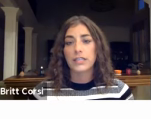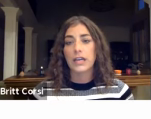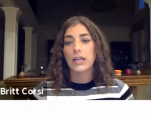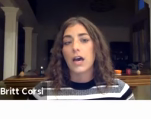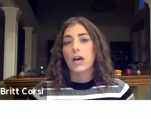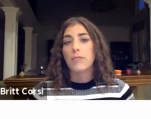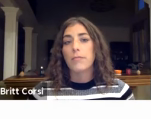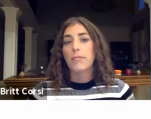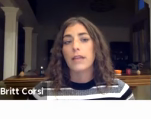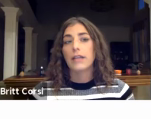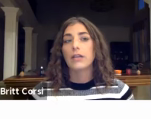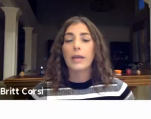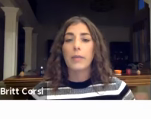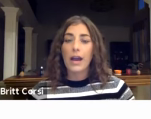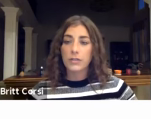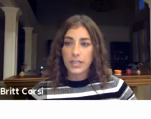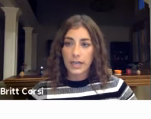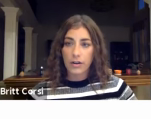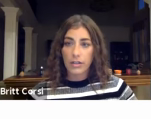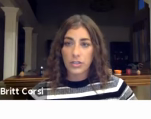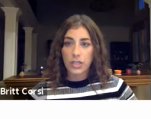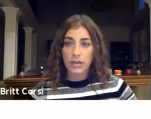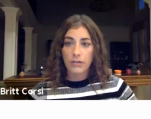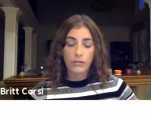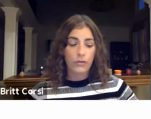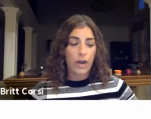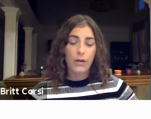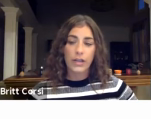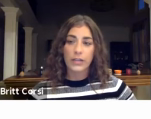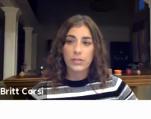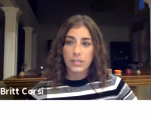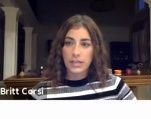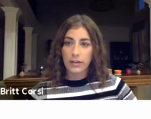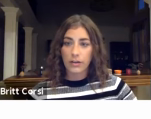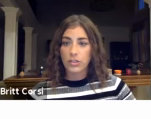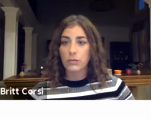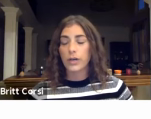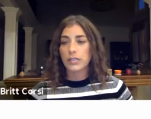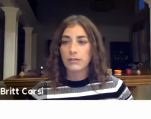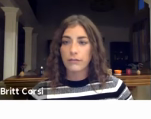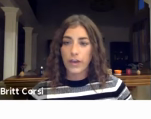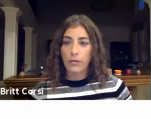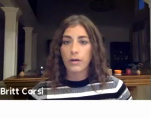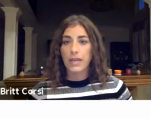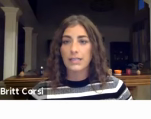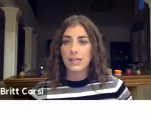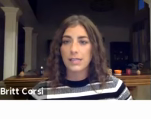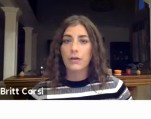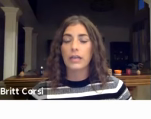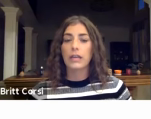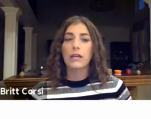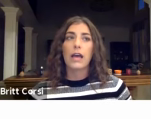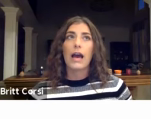facing today. And going back to the technology of how can I use this technology? Where does it fit? What makes